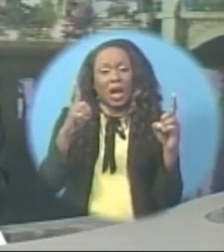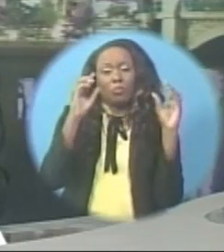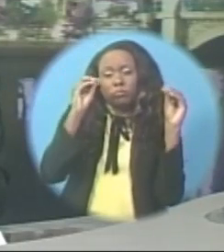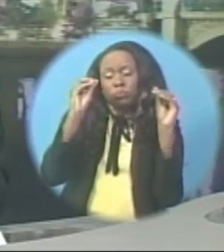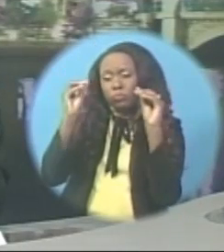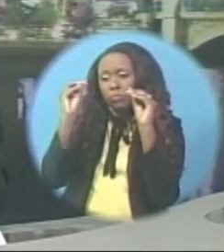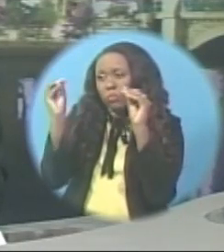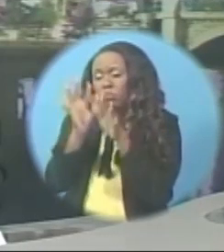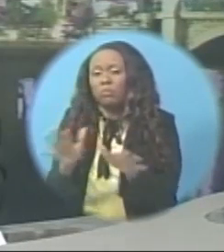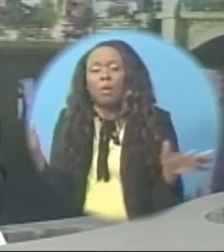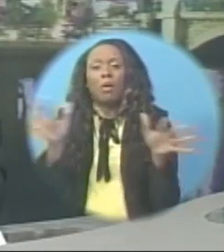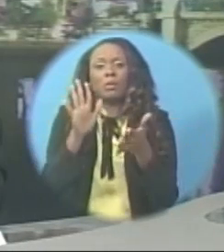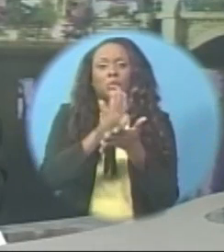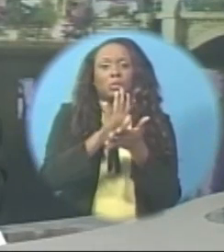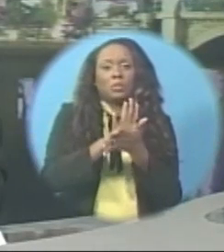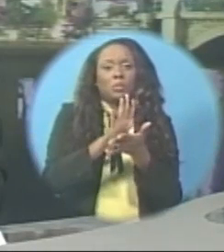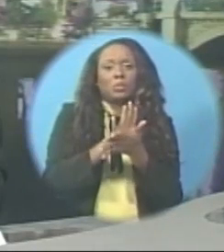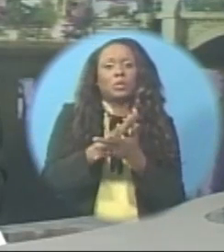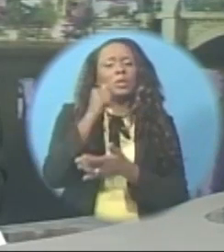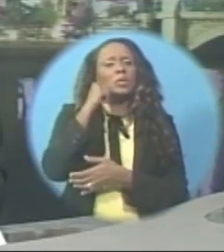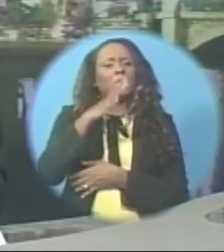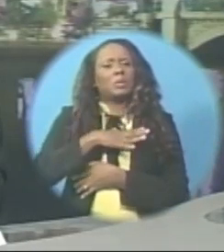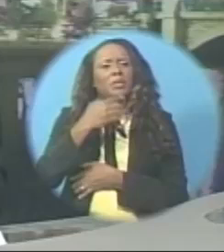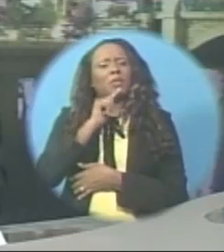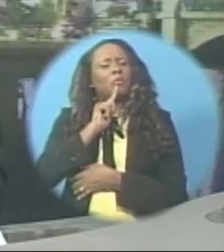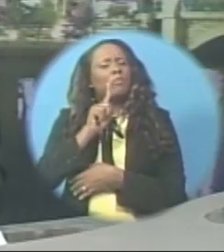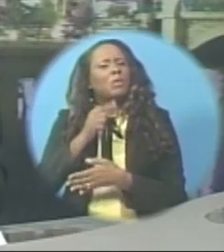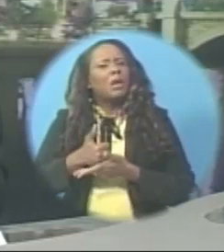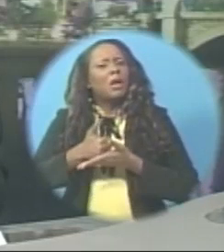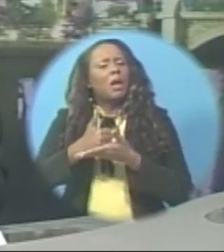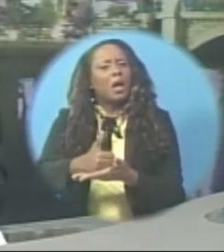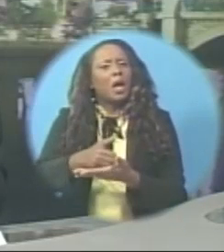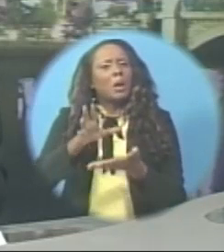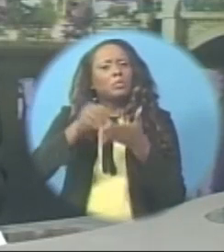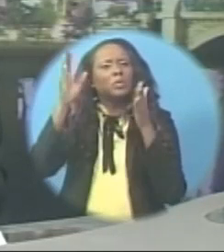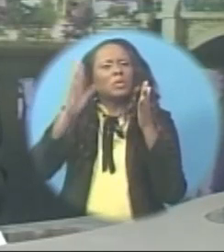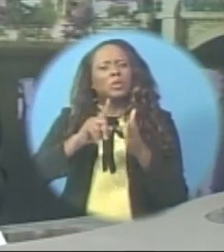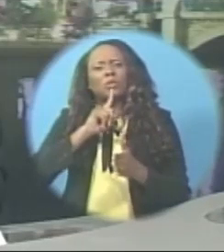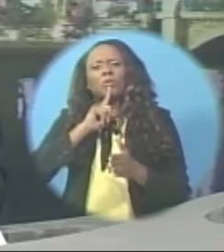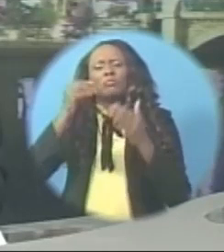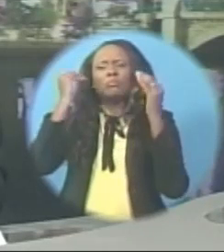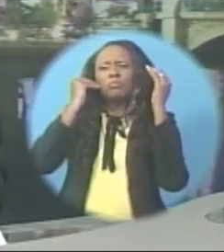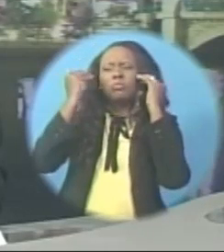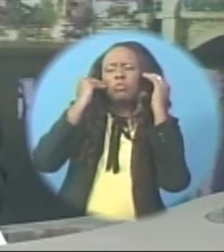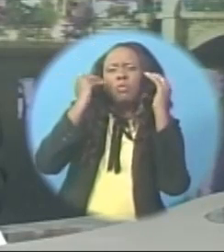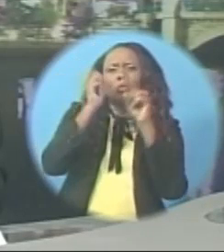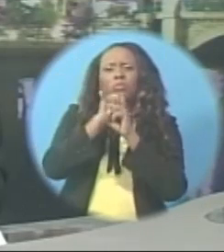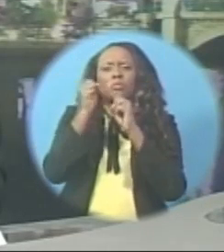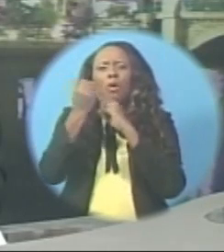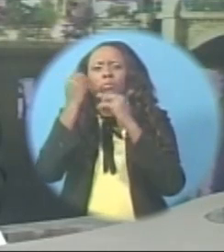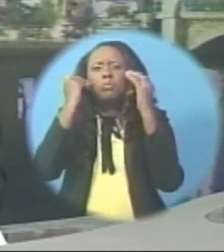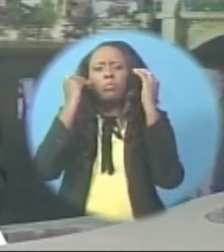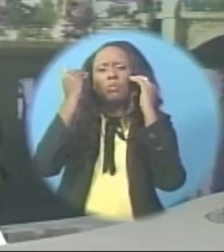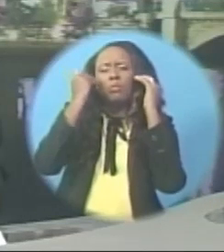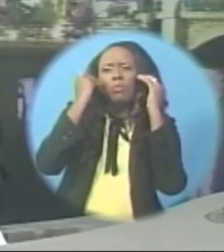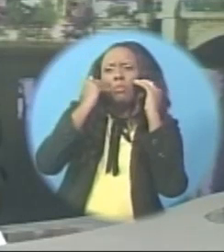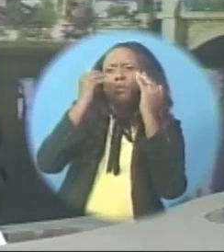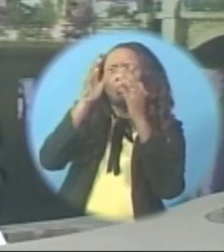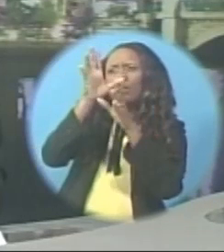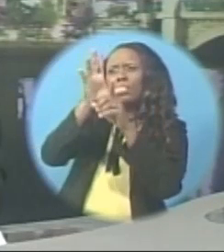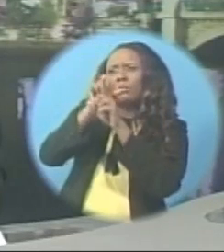schools. Juliet Bino-Sutherland stresses it would help pupils to be well-rounded, building their social awareness along